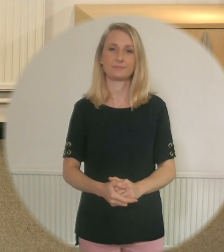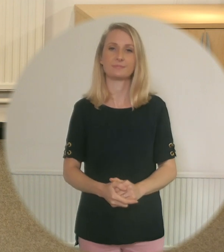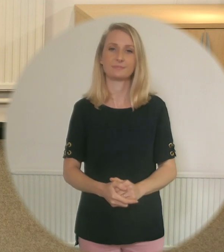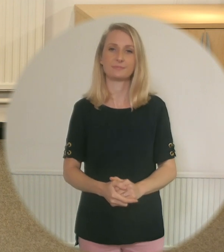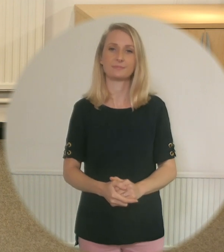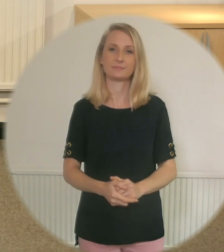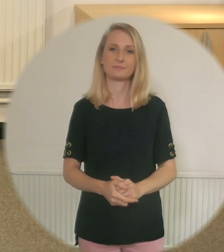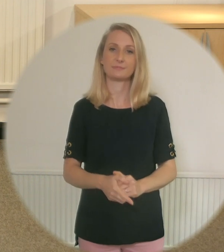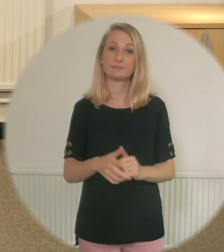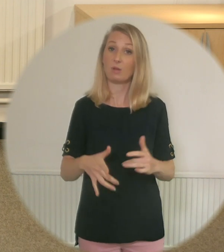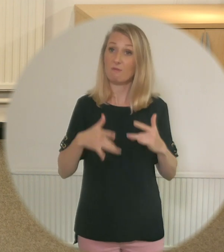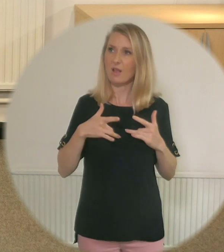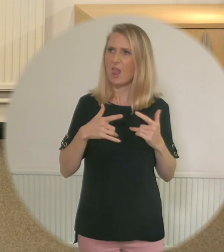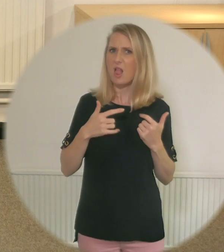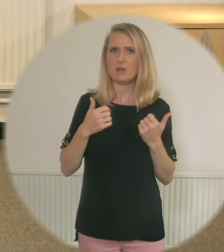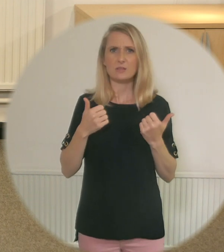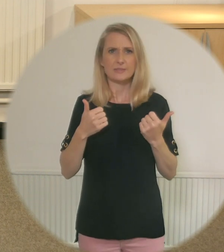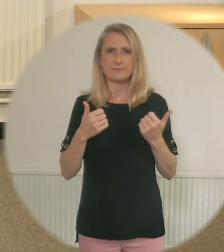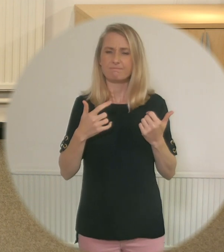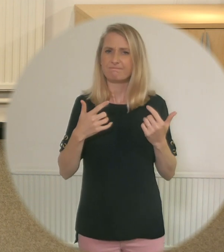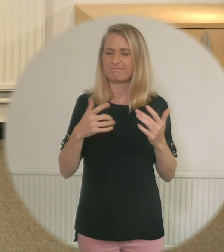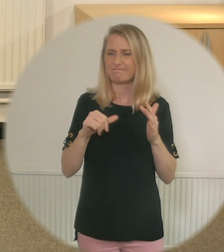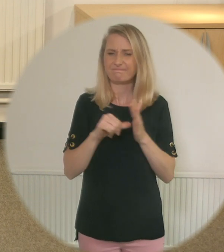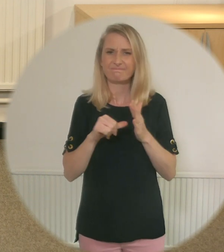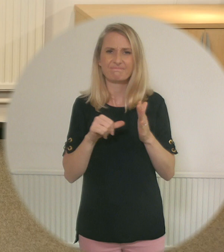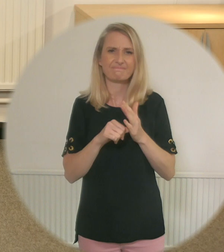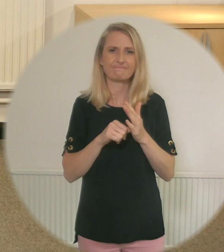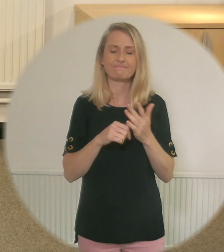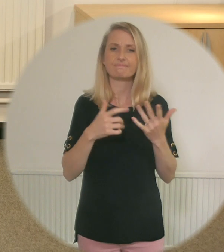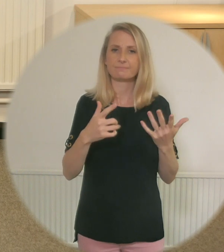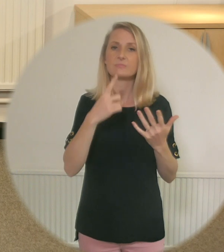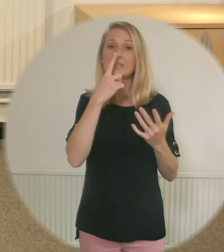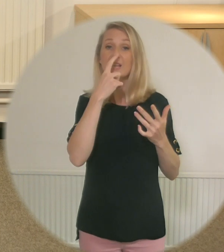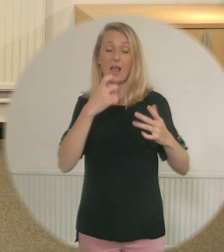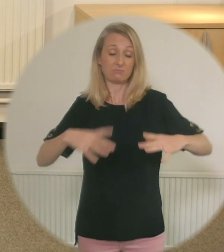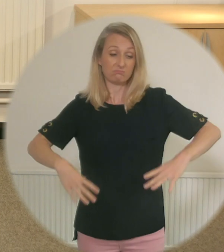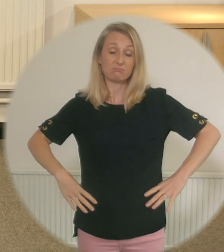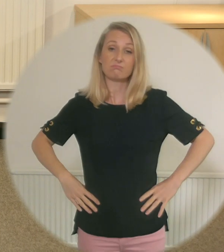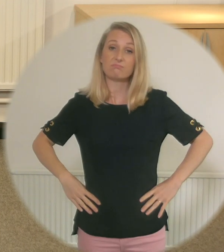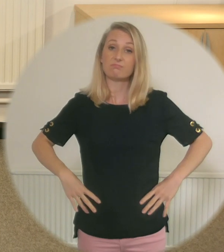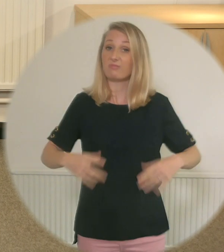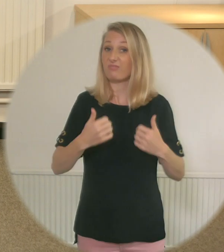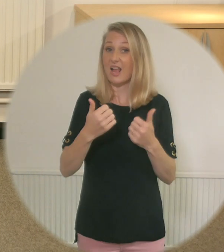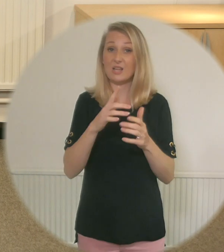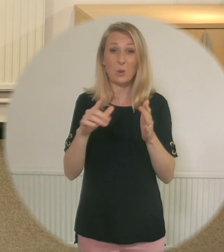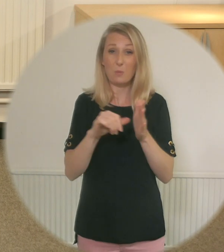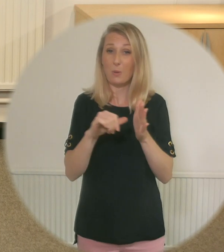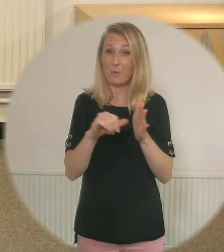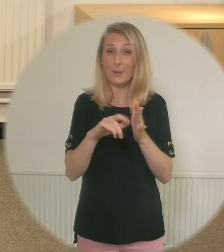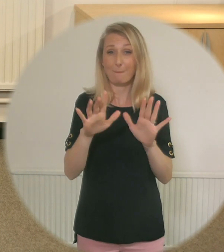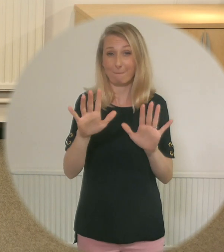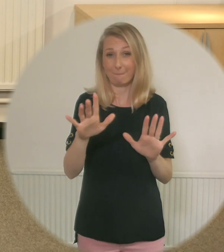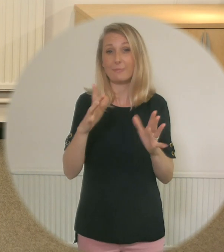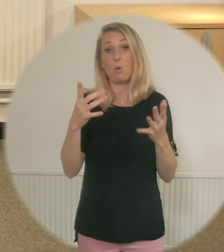And if this feels quite strong for you today, you could also keep your hands on your hips. That would be fine. And of course, you can also keep your hand